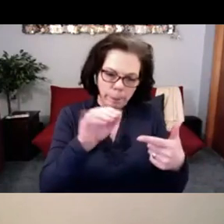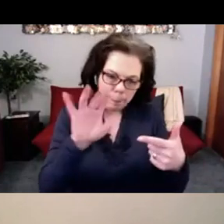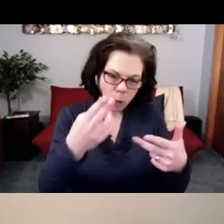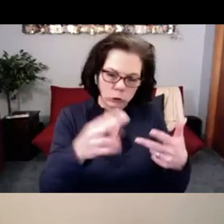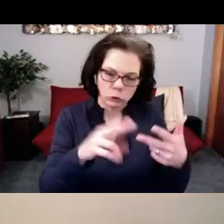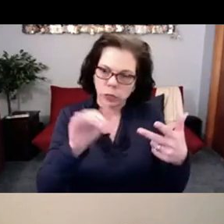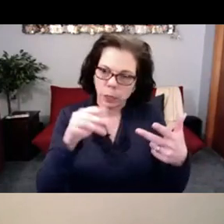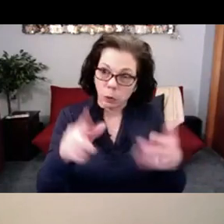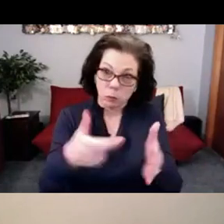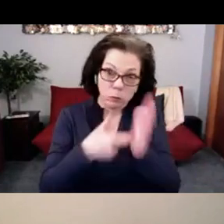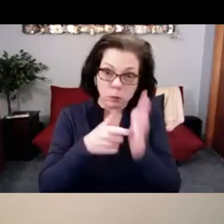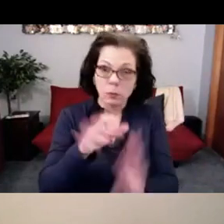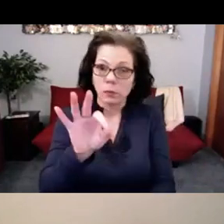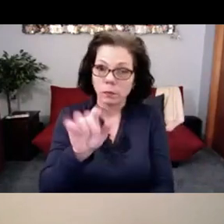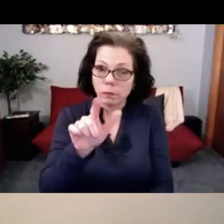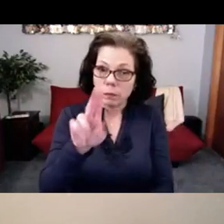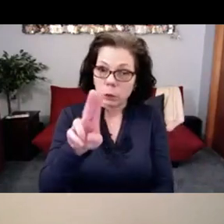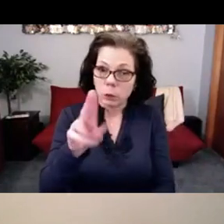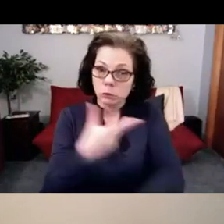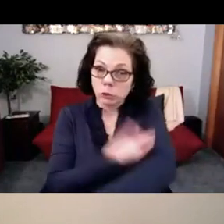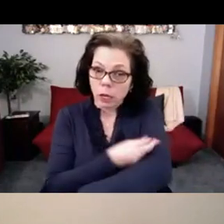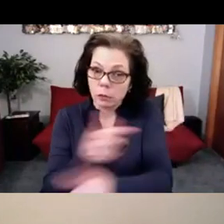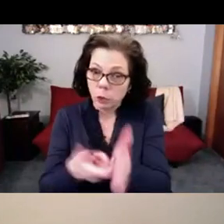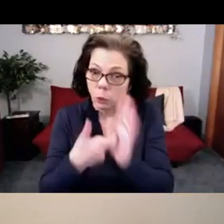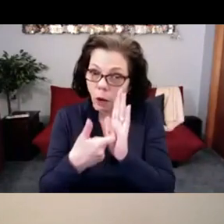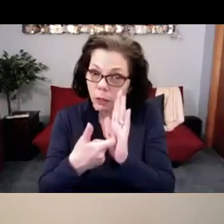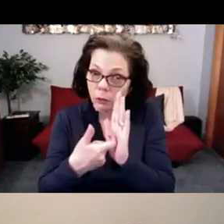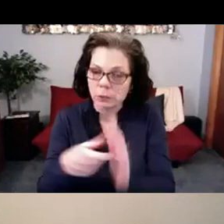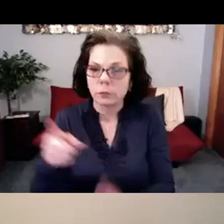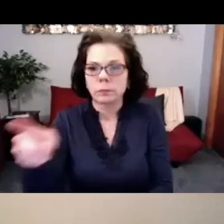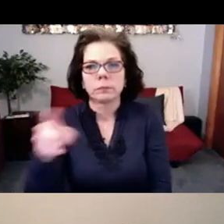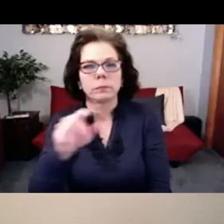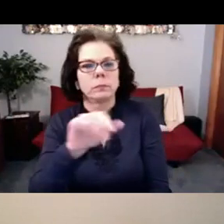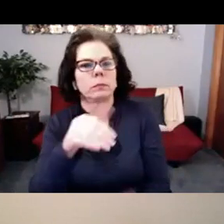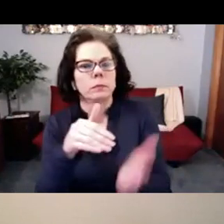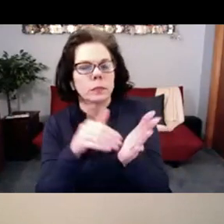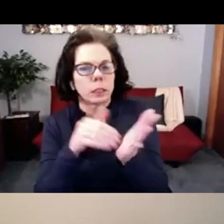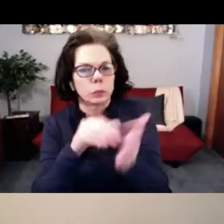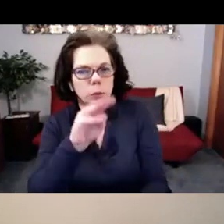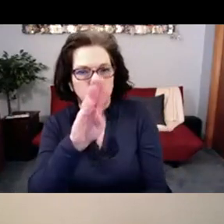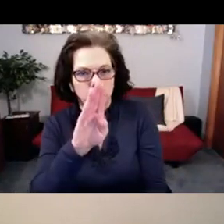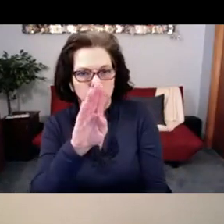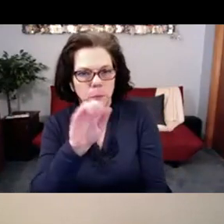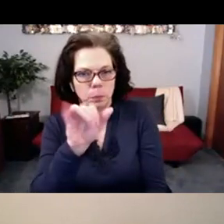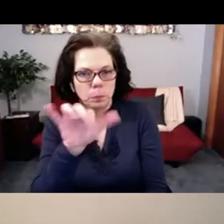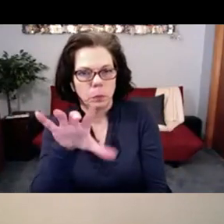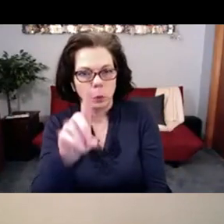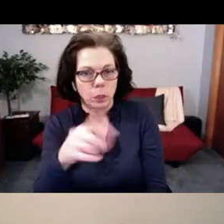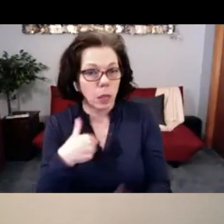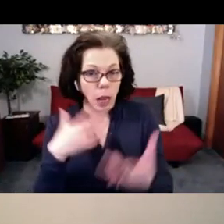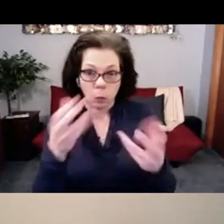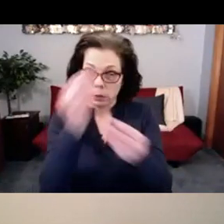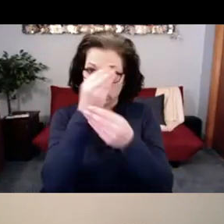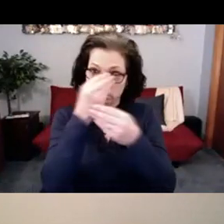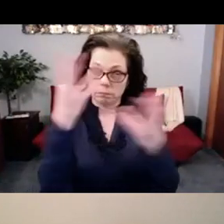school? Yeah, thank you, Jeffrey. So first, I want to make sure we can clarify for our community.